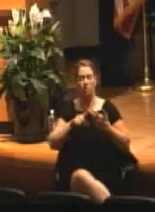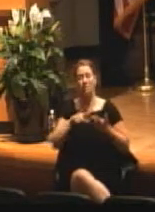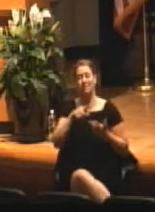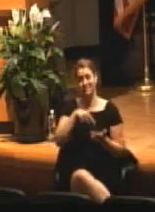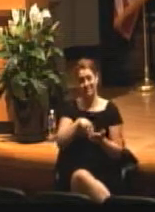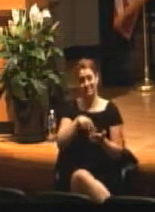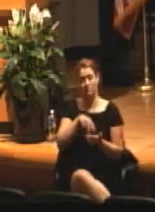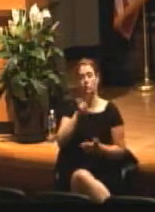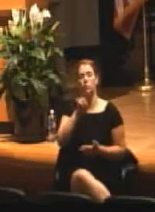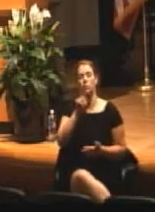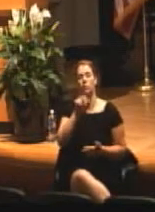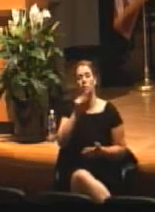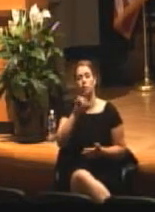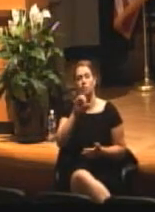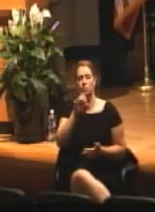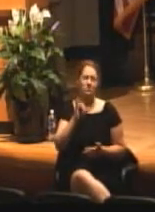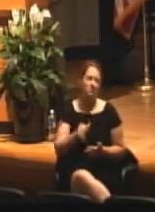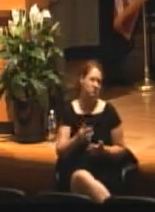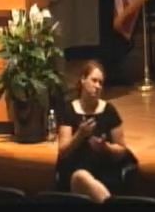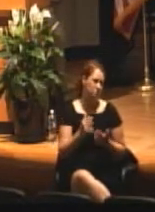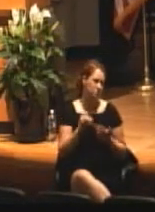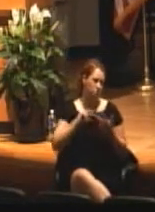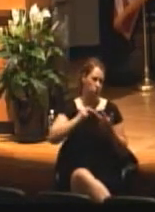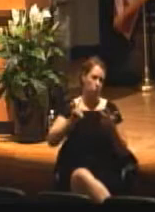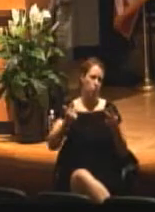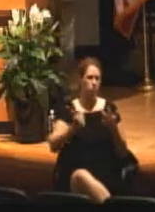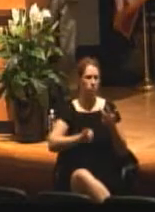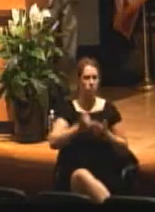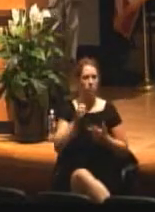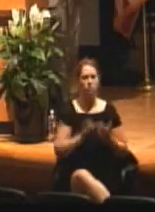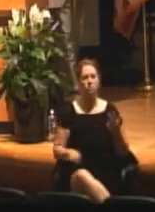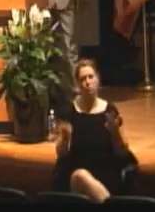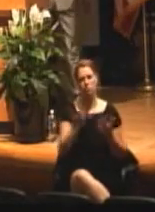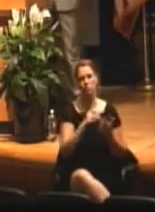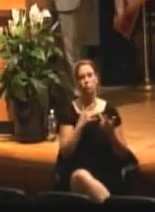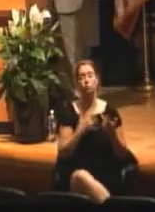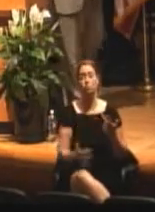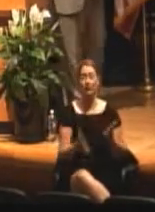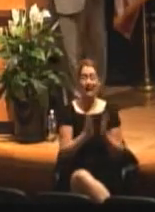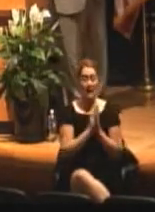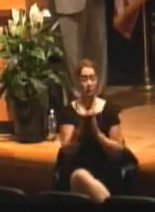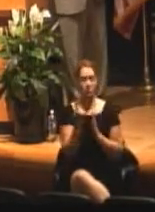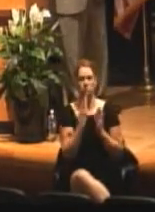what we would usually have people do is make a list of all the debts that they have. I have a sample